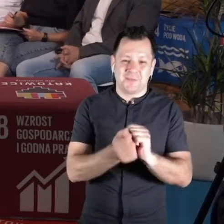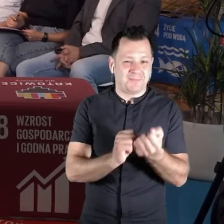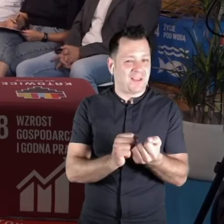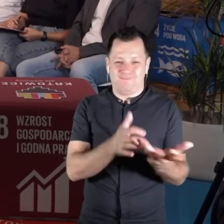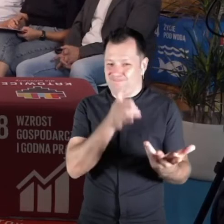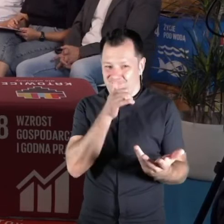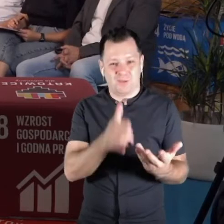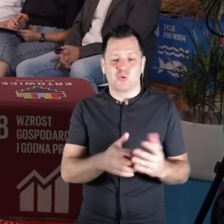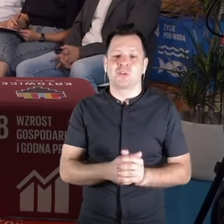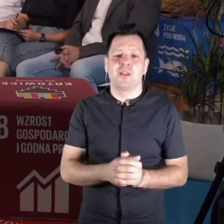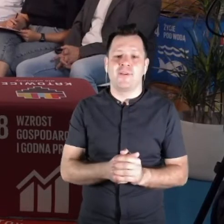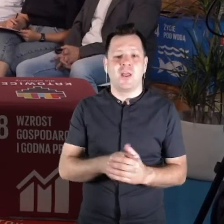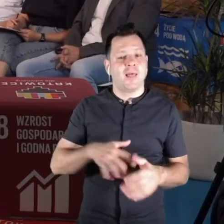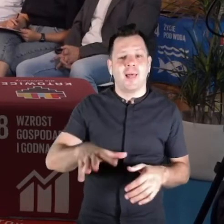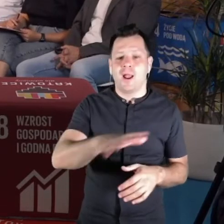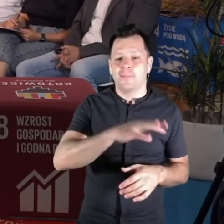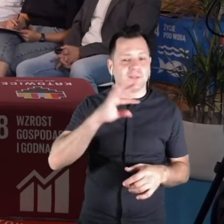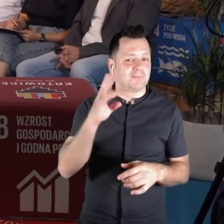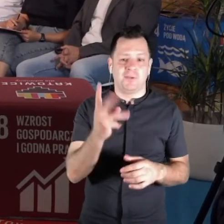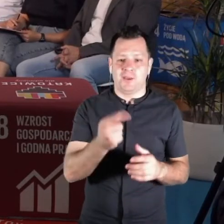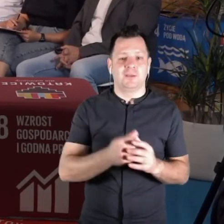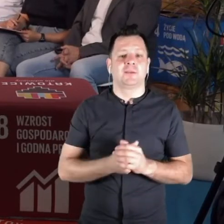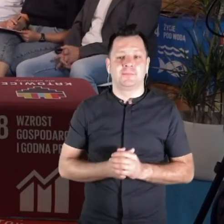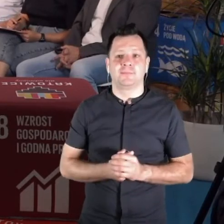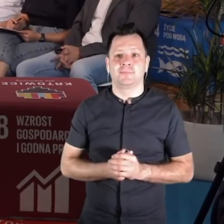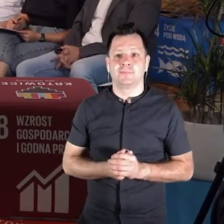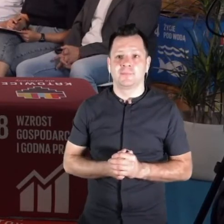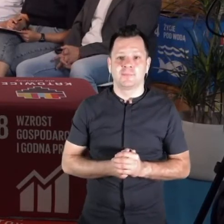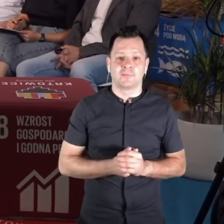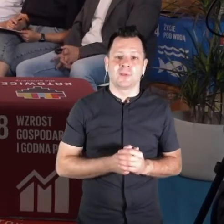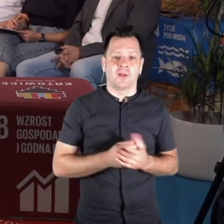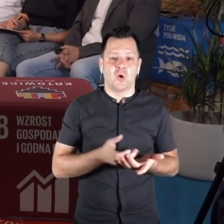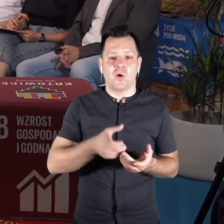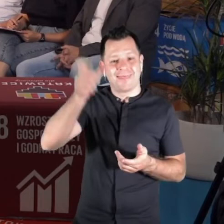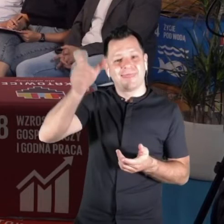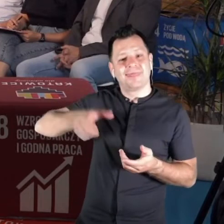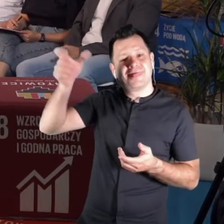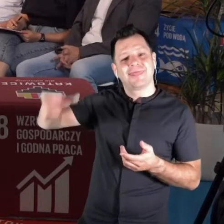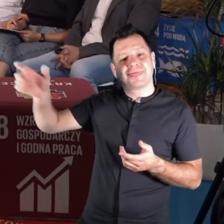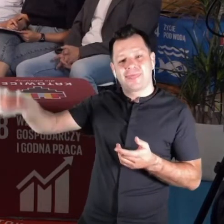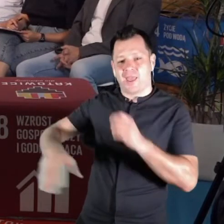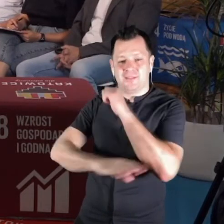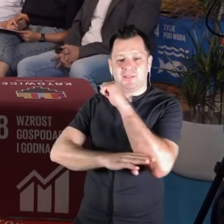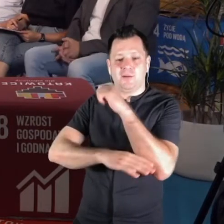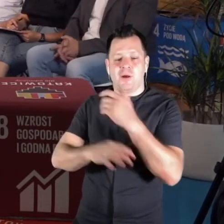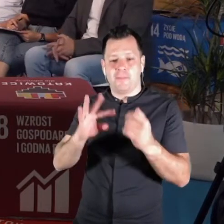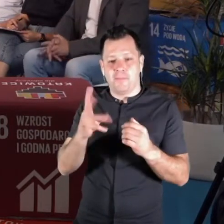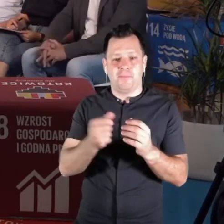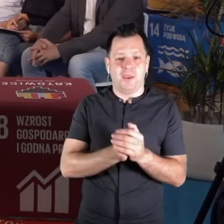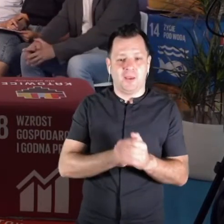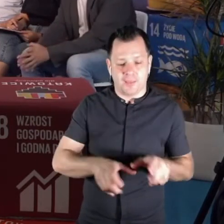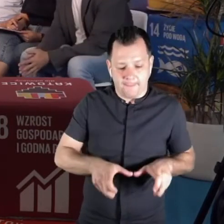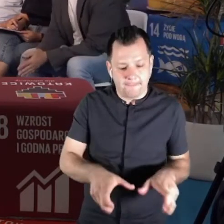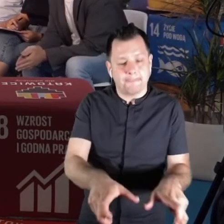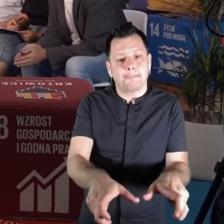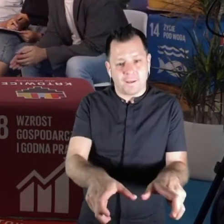wood panels, and it has this vintage feeling to it. Yeah, so this is what I was talking about. The City Lab